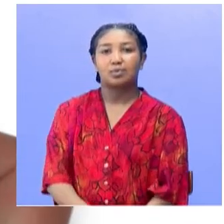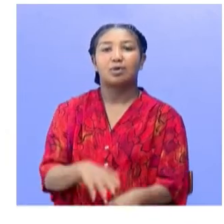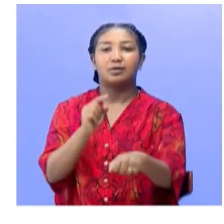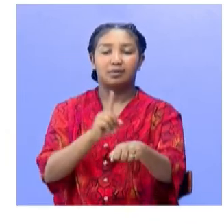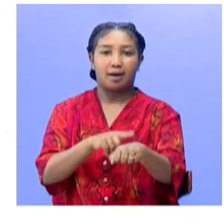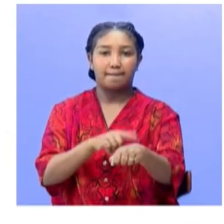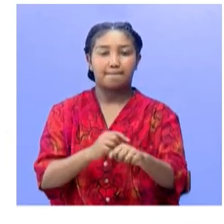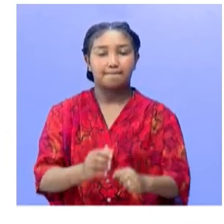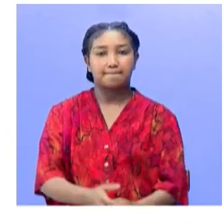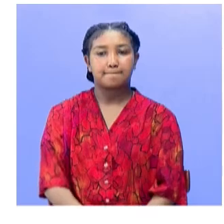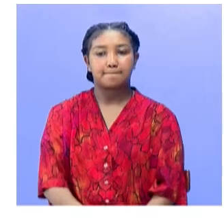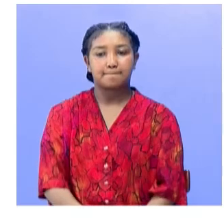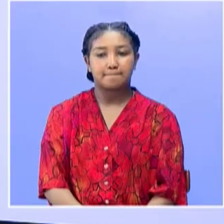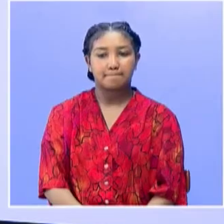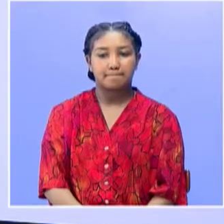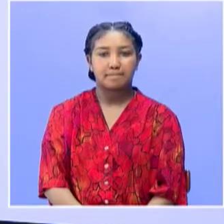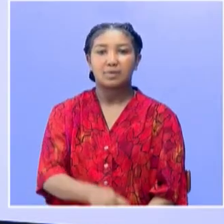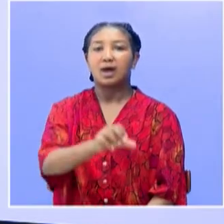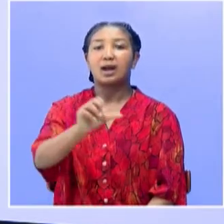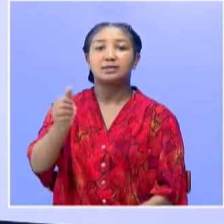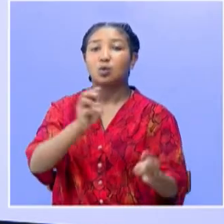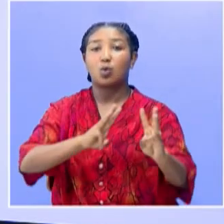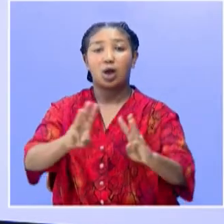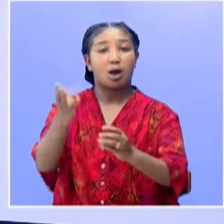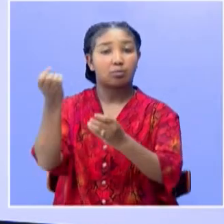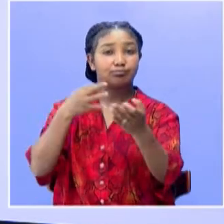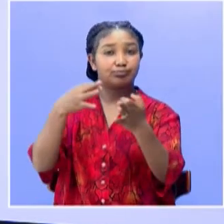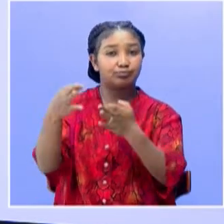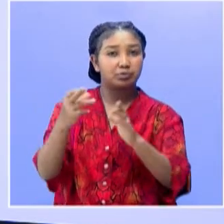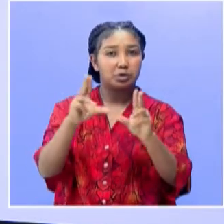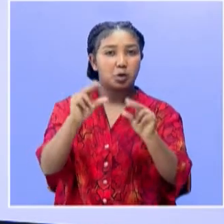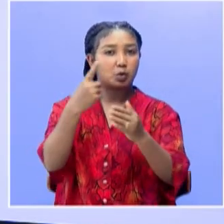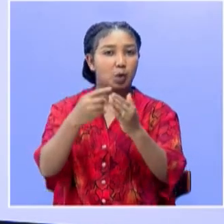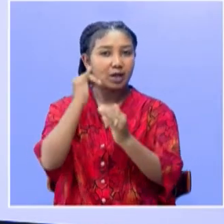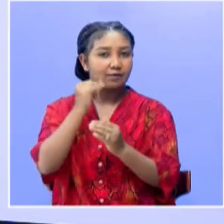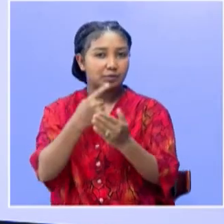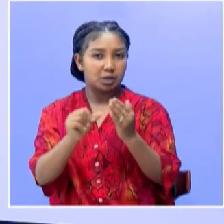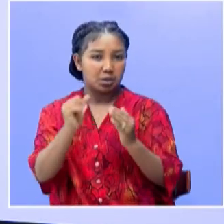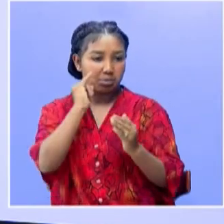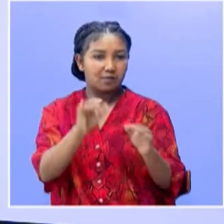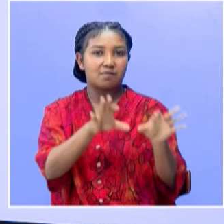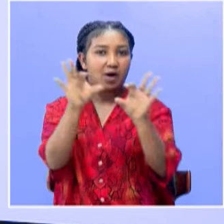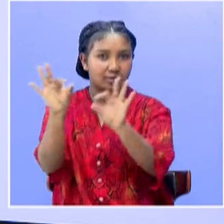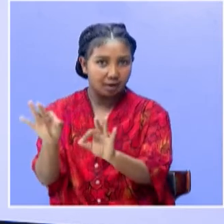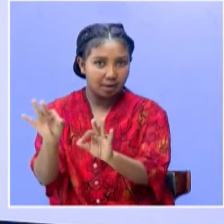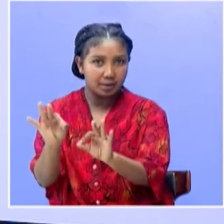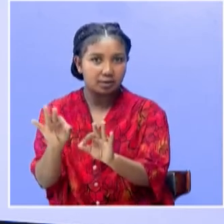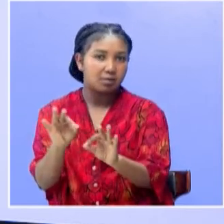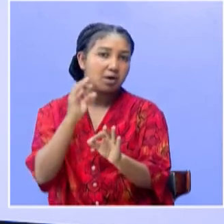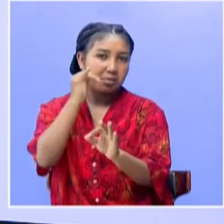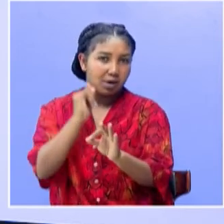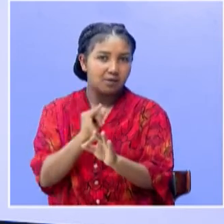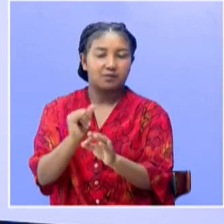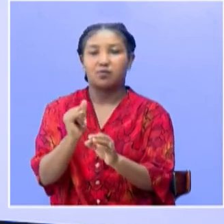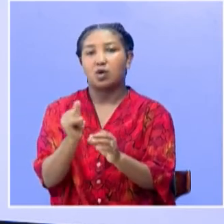time. Yeah? The other way, I told you that it's not only if, even though we call it if clause. You can